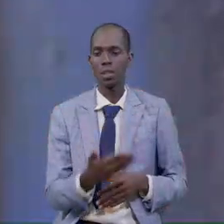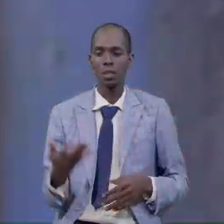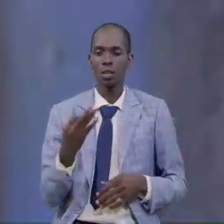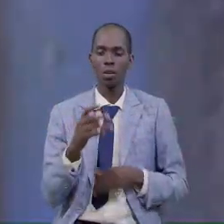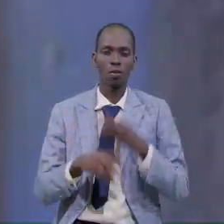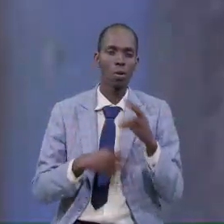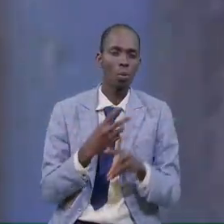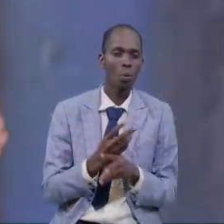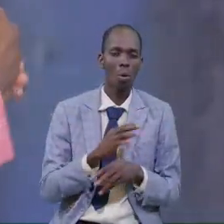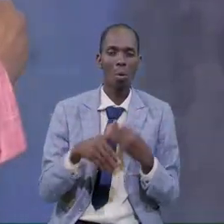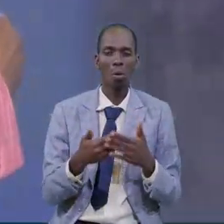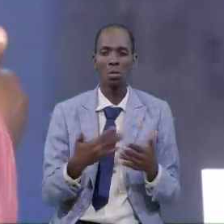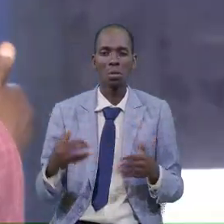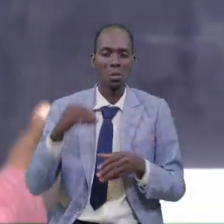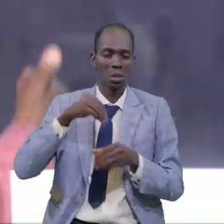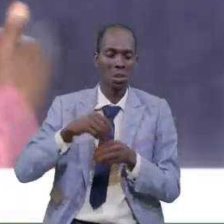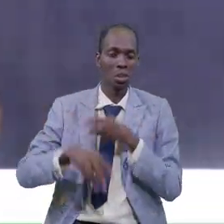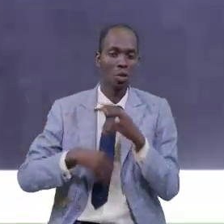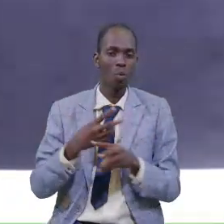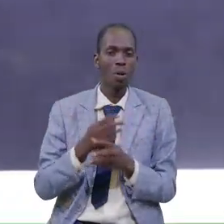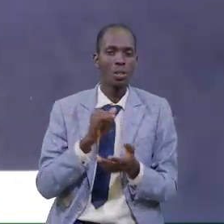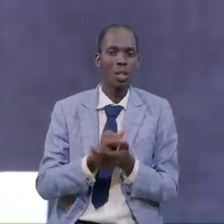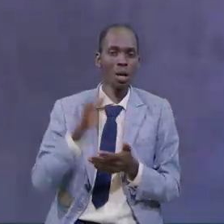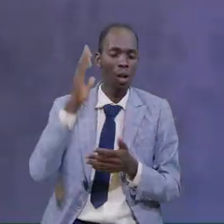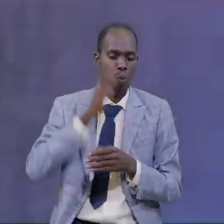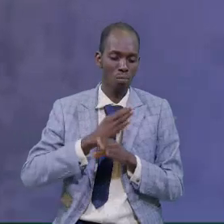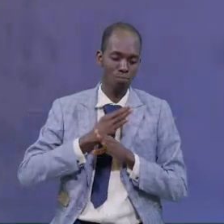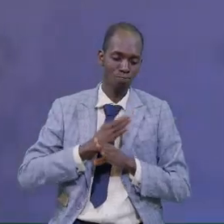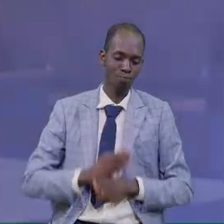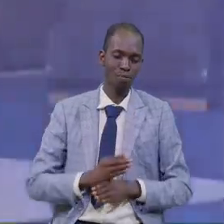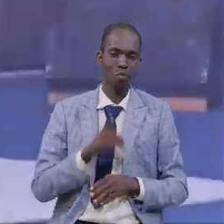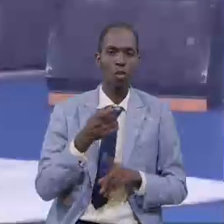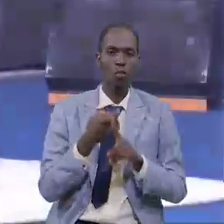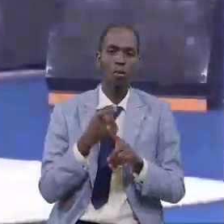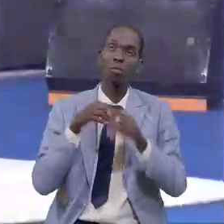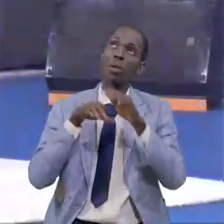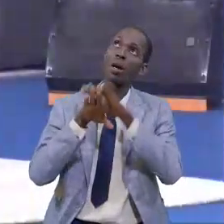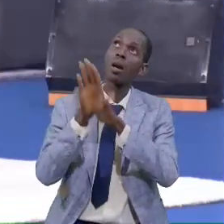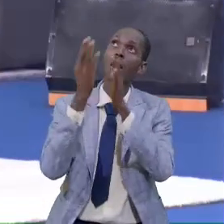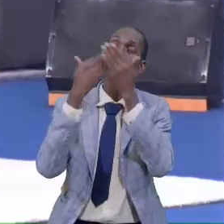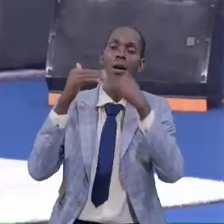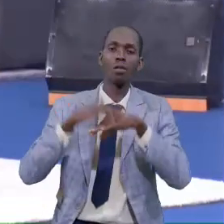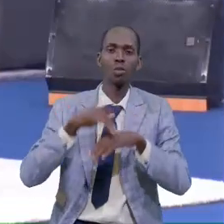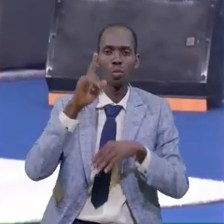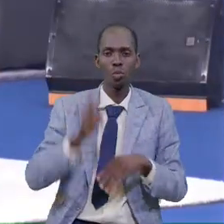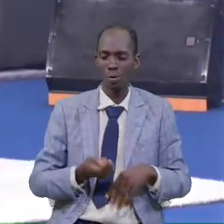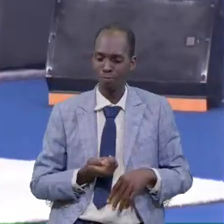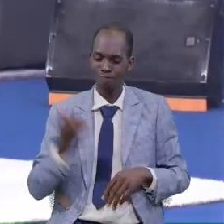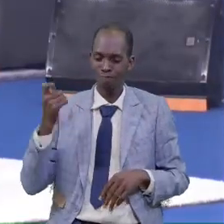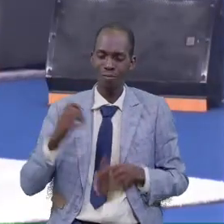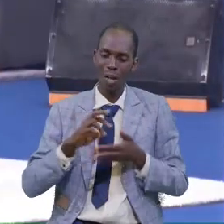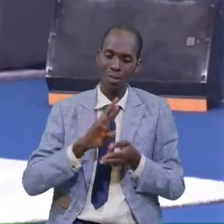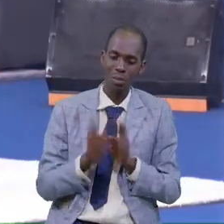that will hinder you from getting to heaven. You want to get rid of them, repent of them, and ask for